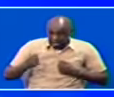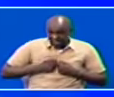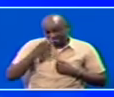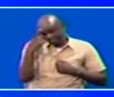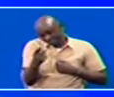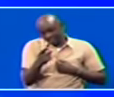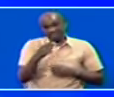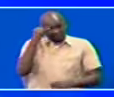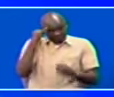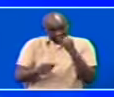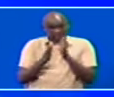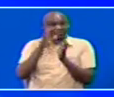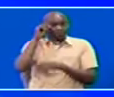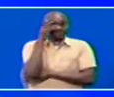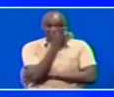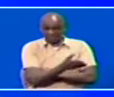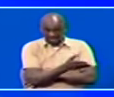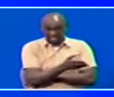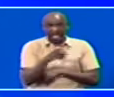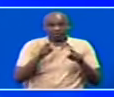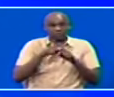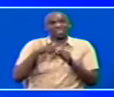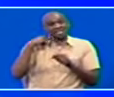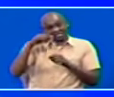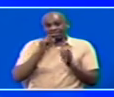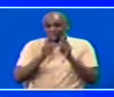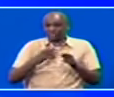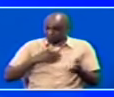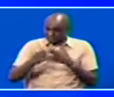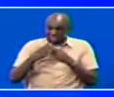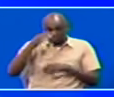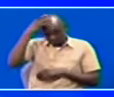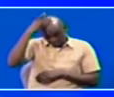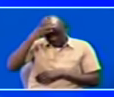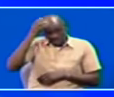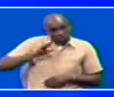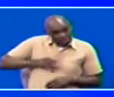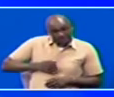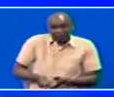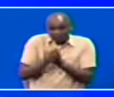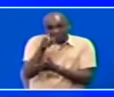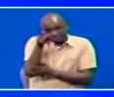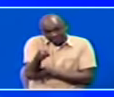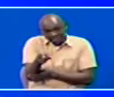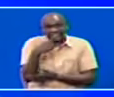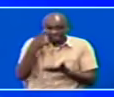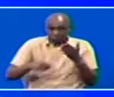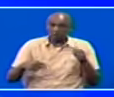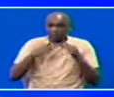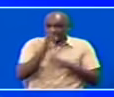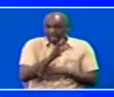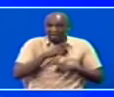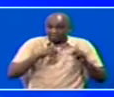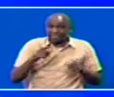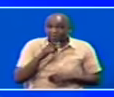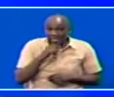in the final split at the Mombasa County. And as Moses Wahisi now reports, the ladies' volleyball team fell to their Rwandan opponents, but